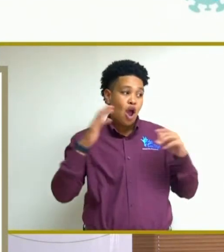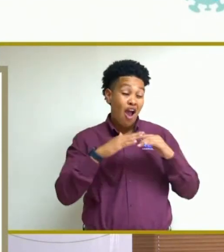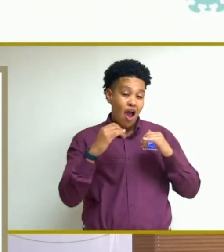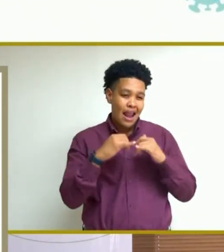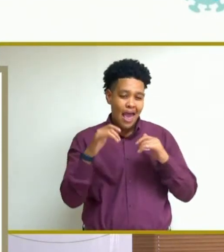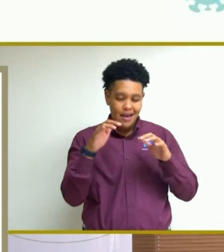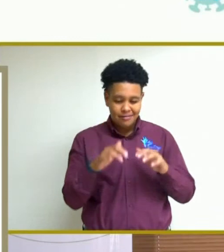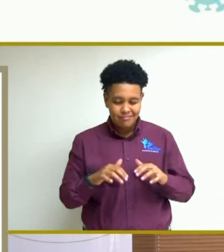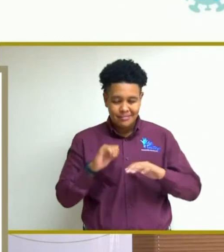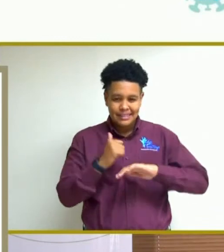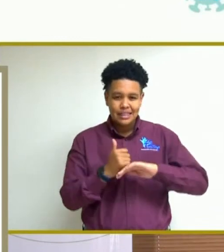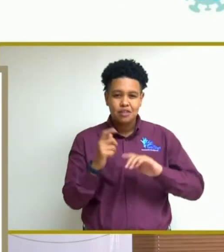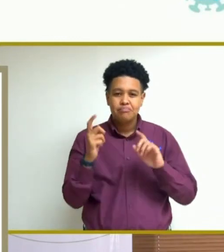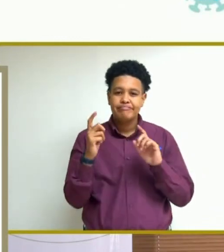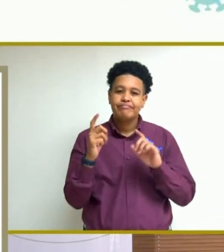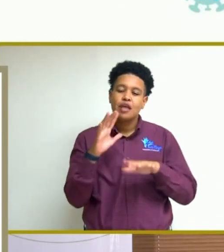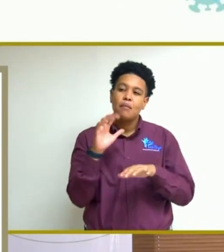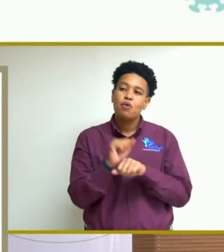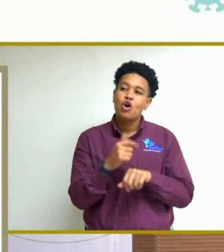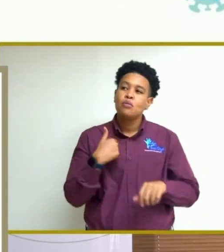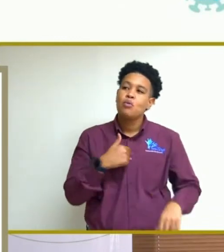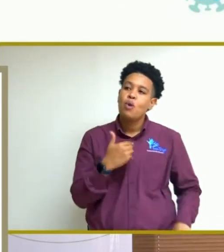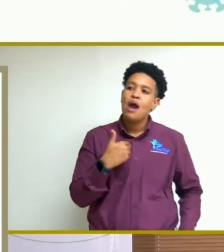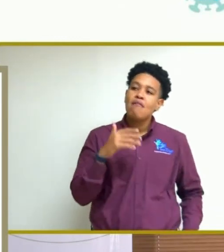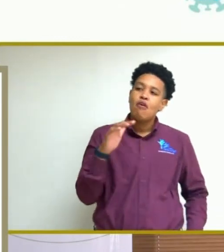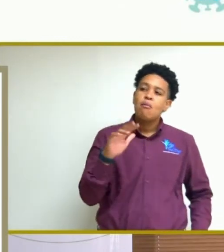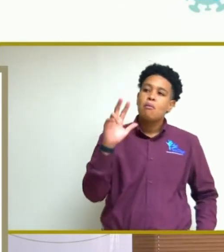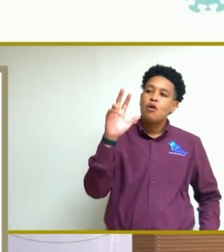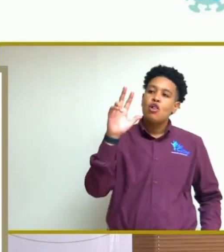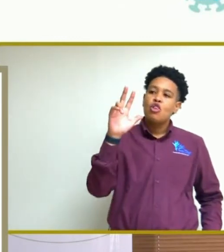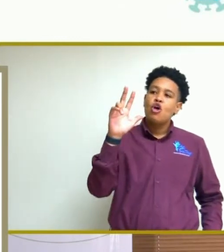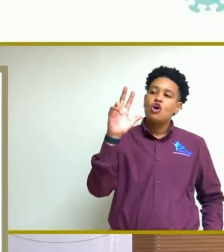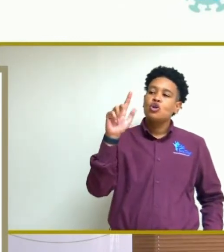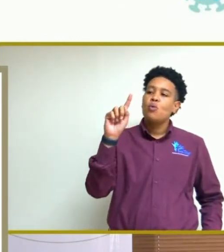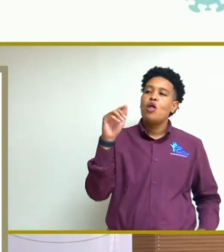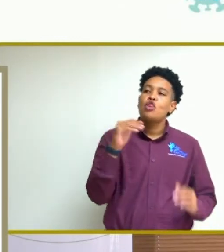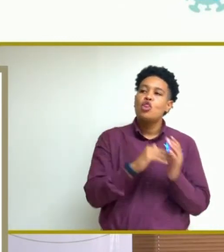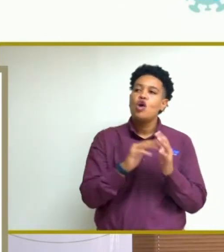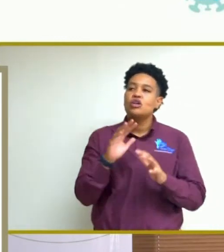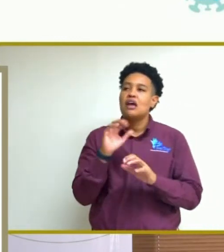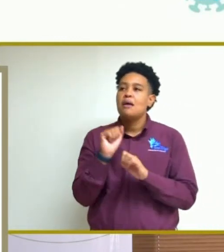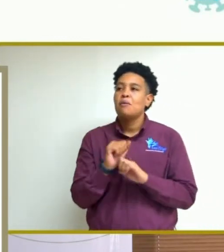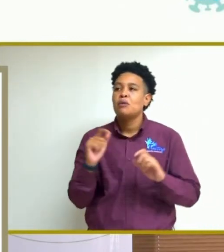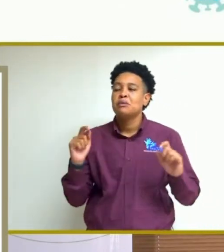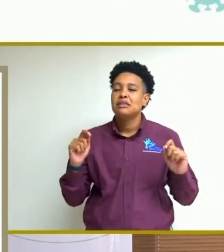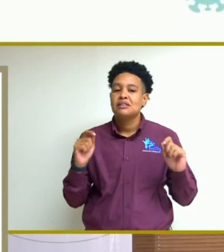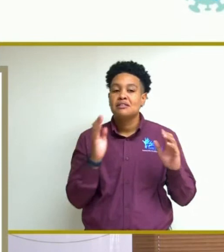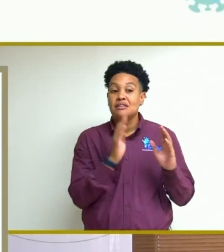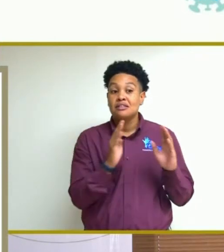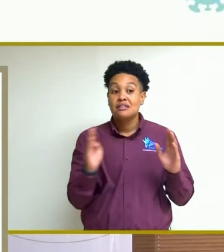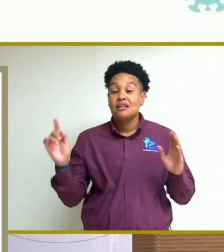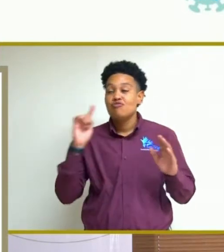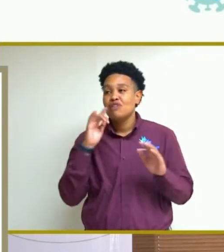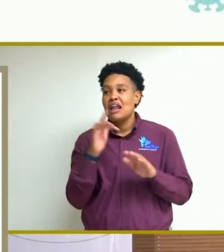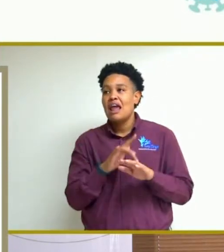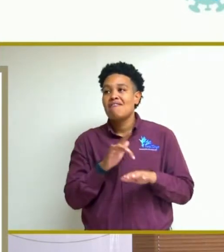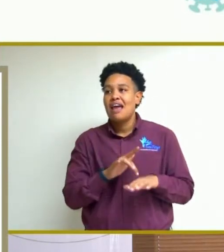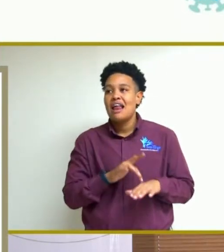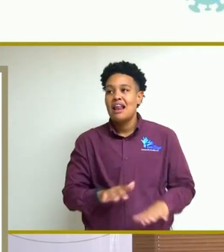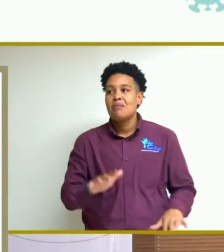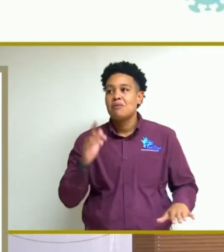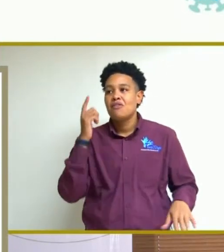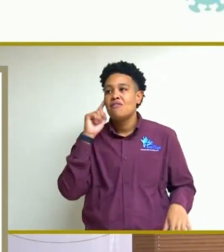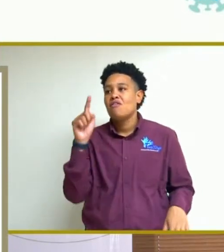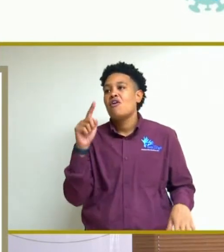have approximately about 31,000 appointment slots that are available